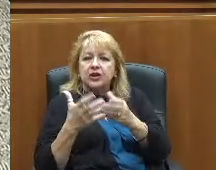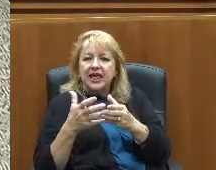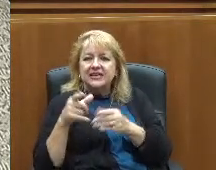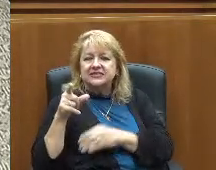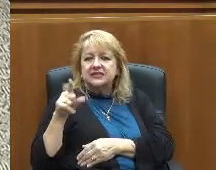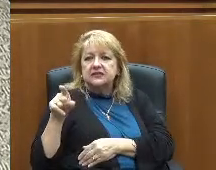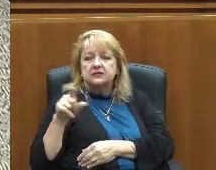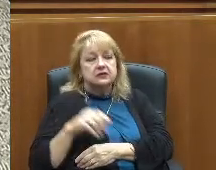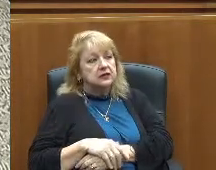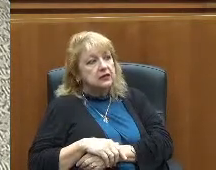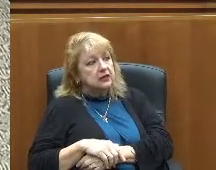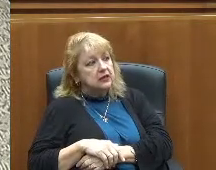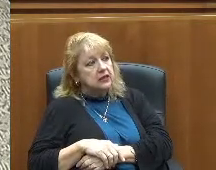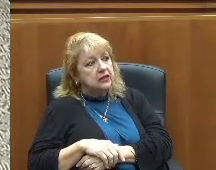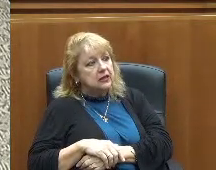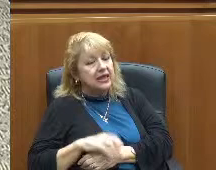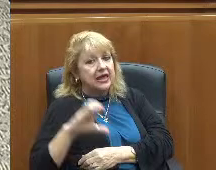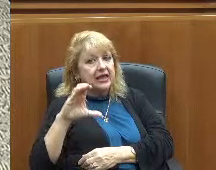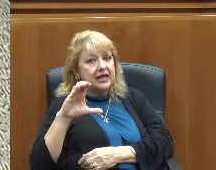something like that. Calculus.